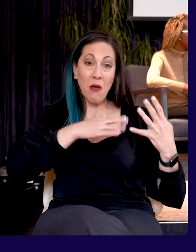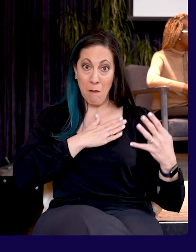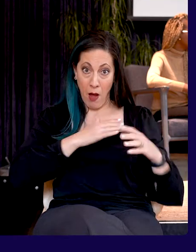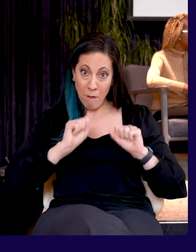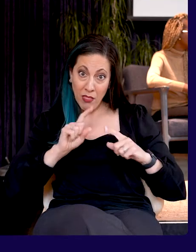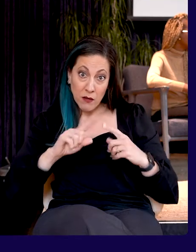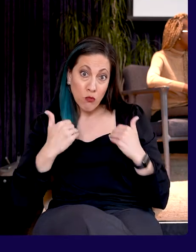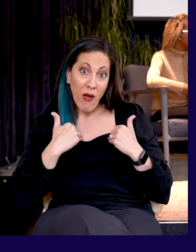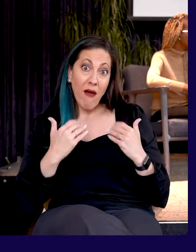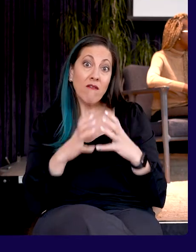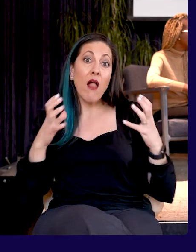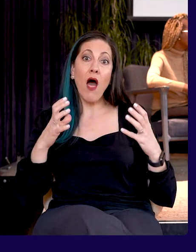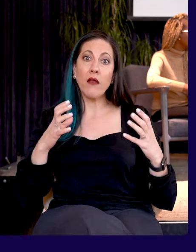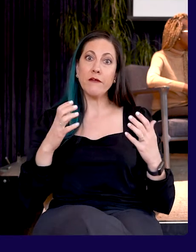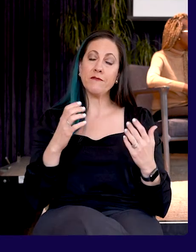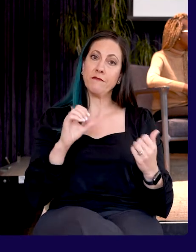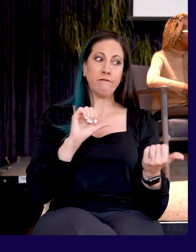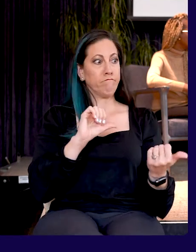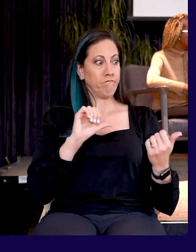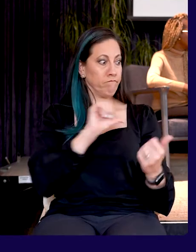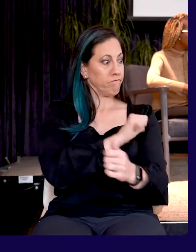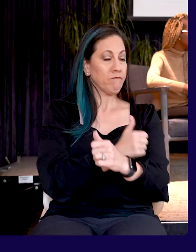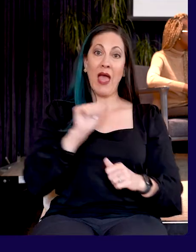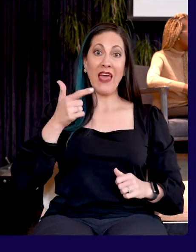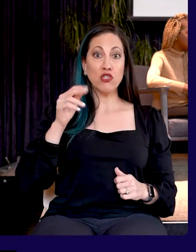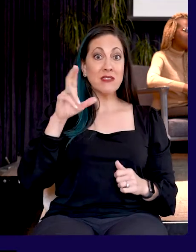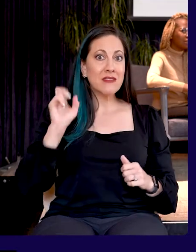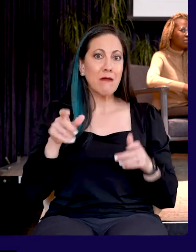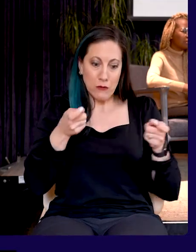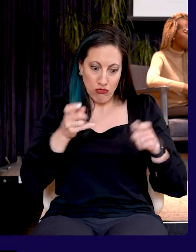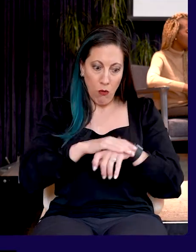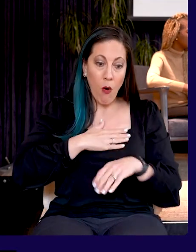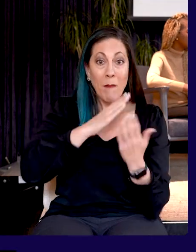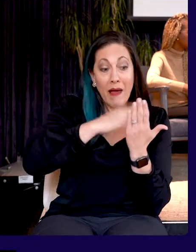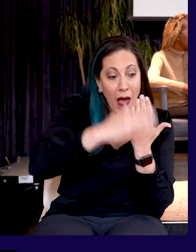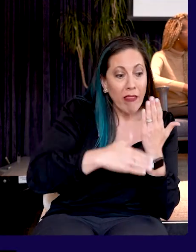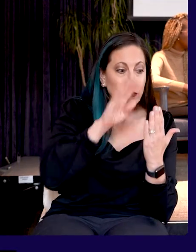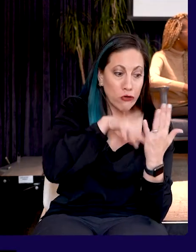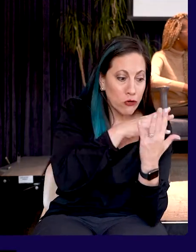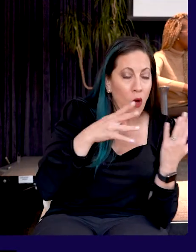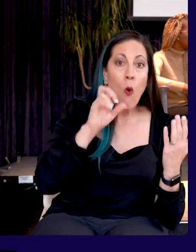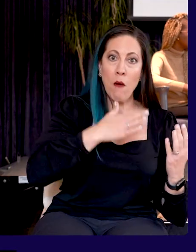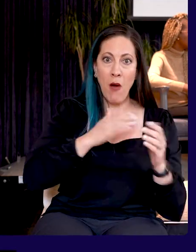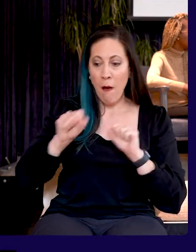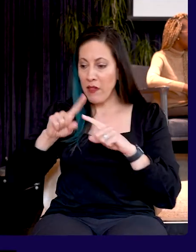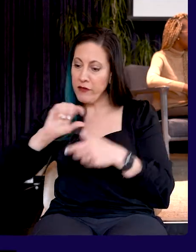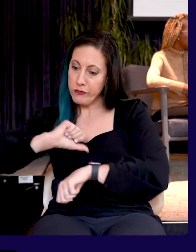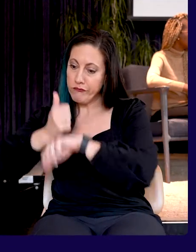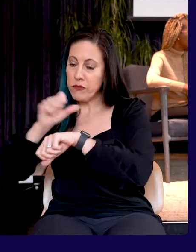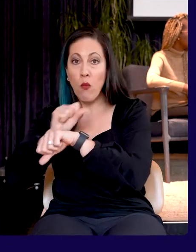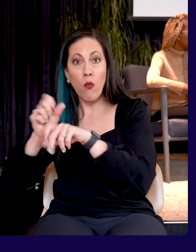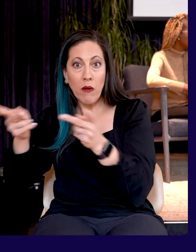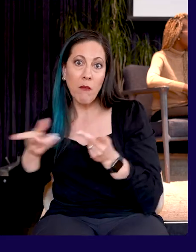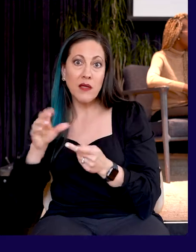ability to have a lot of agency over my calendar, for example, or my ability to be able to create a workplace